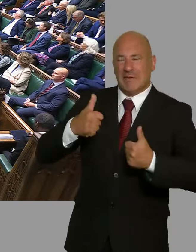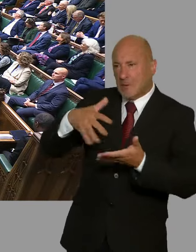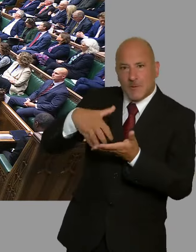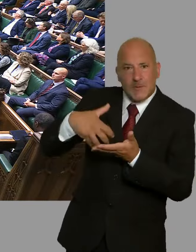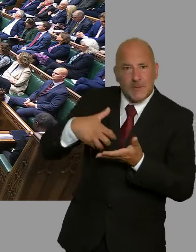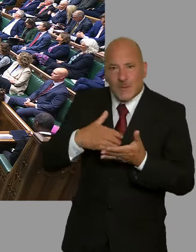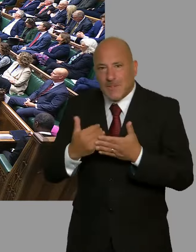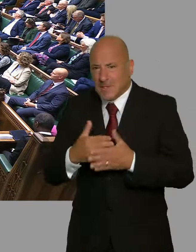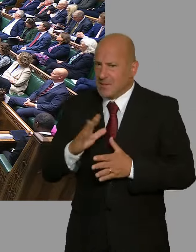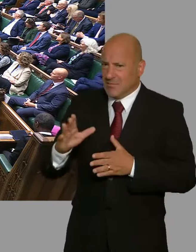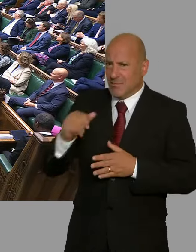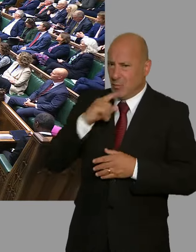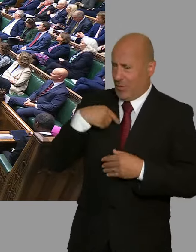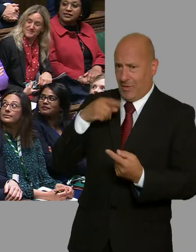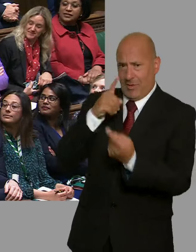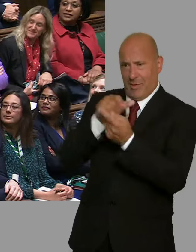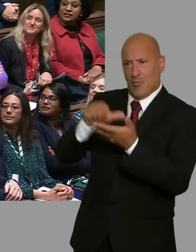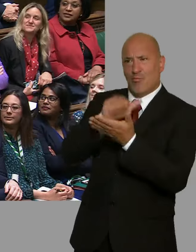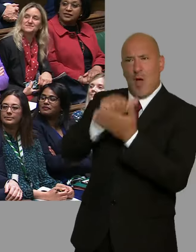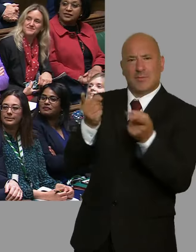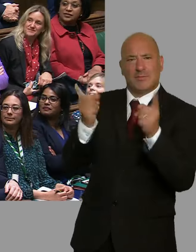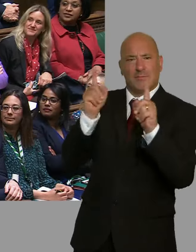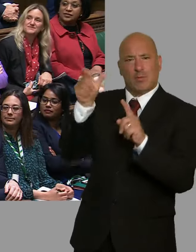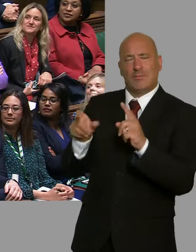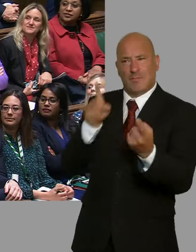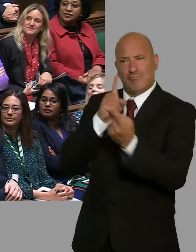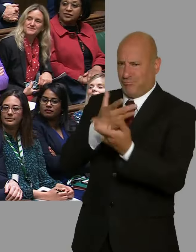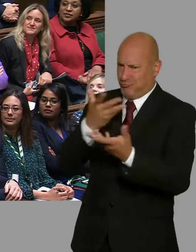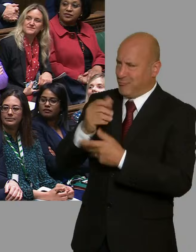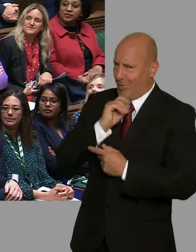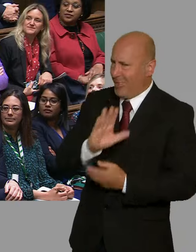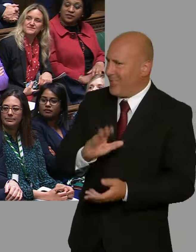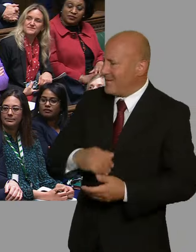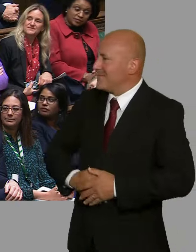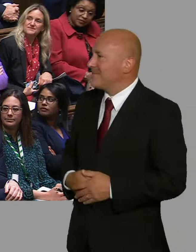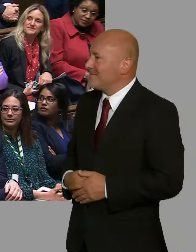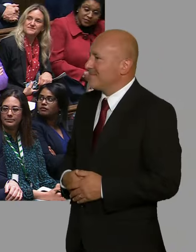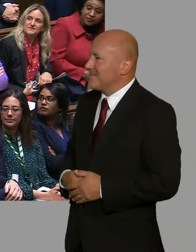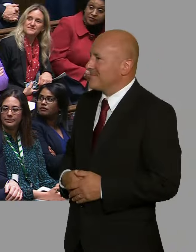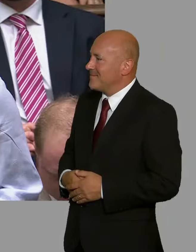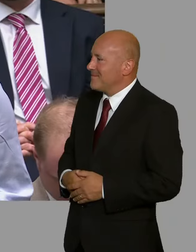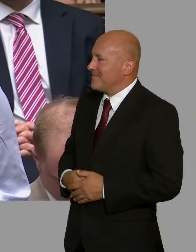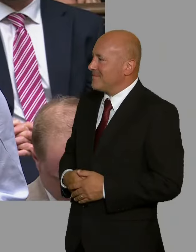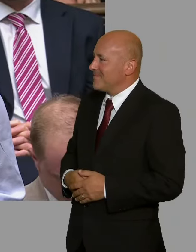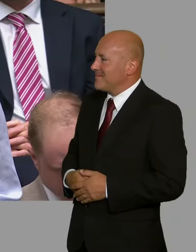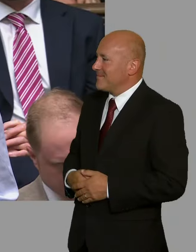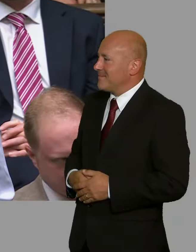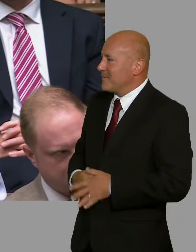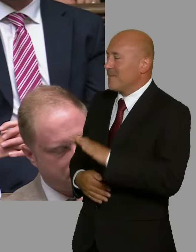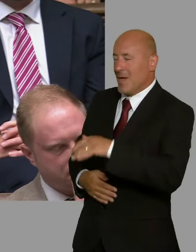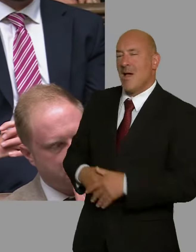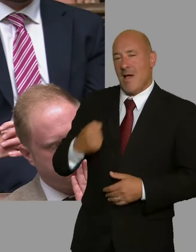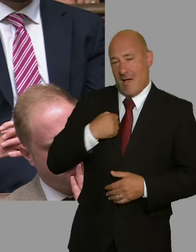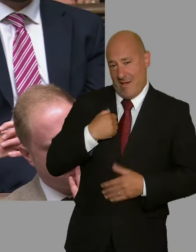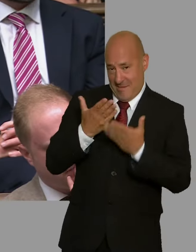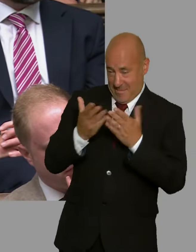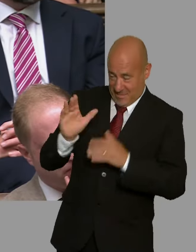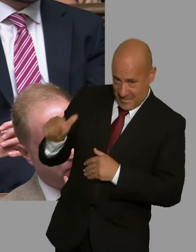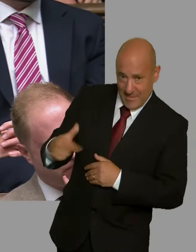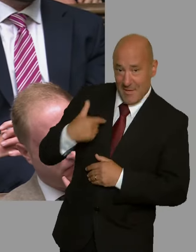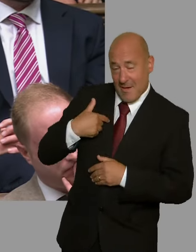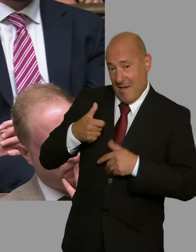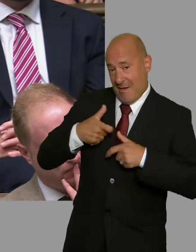that this week is National Epilepsy Week, an important opportunity to raise awareness of a condition that affects so many but